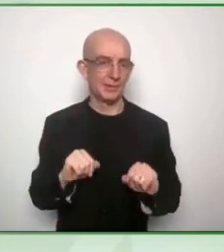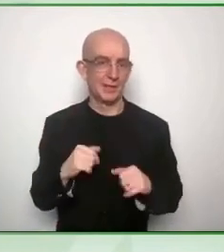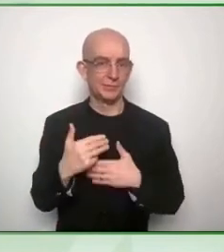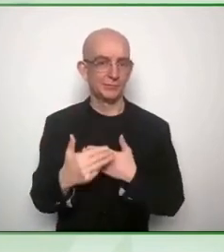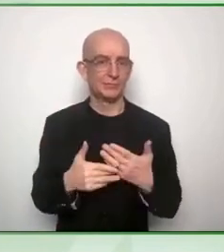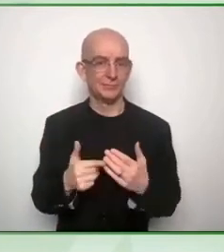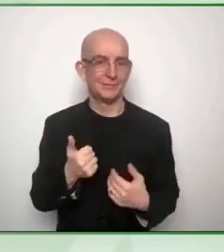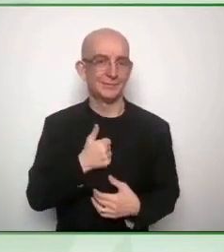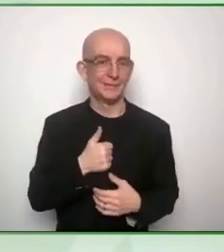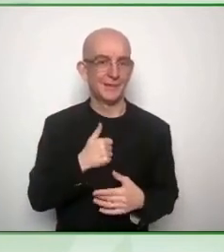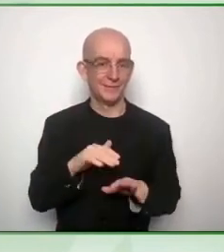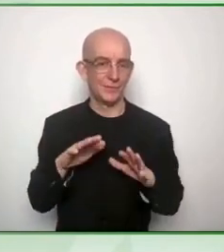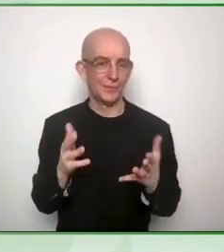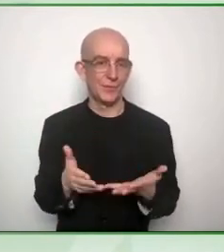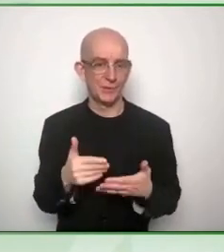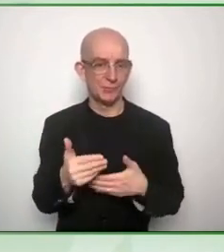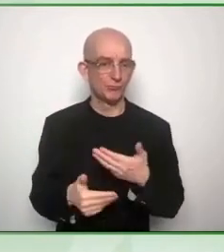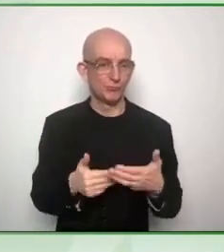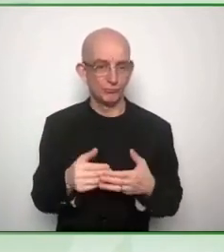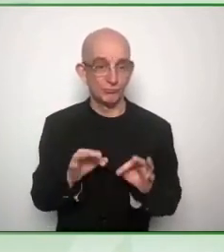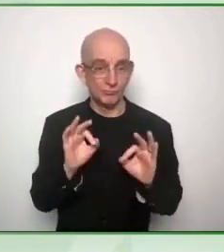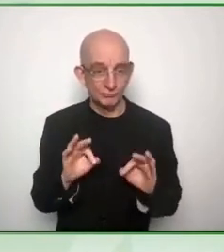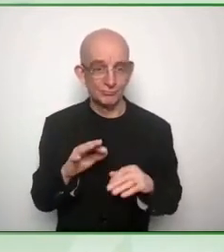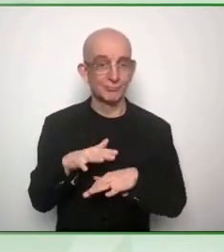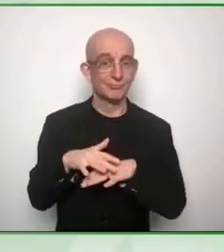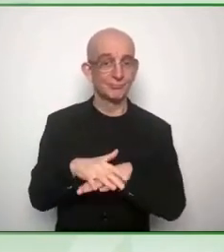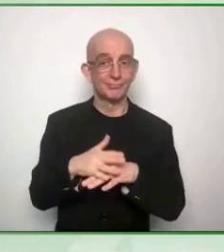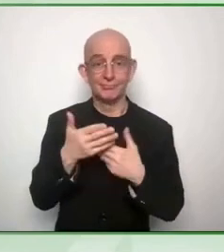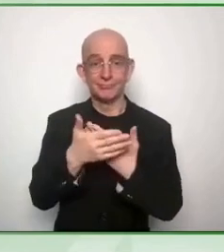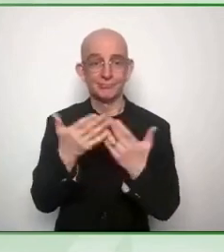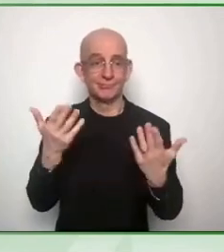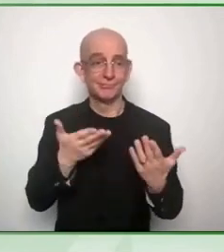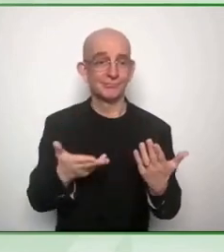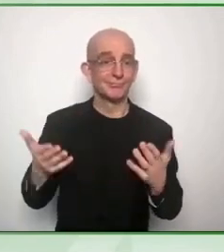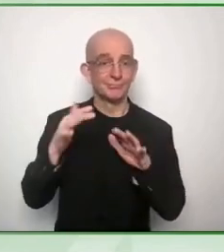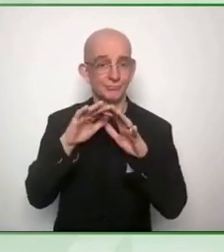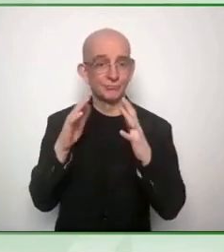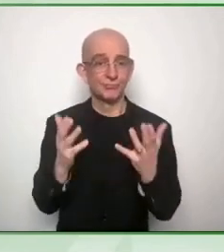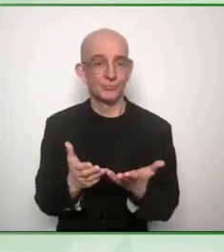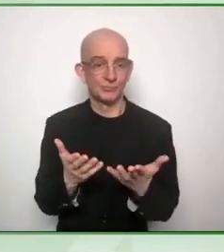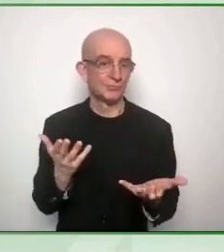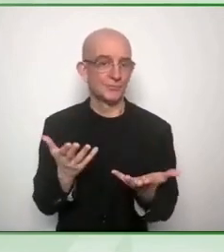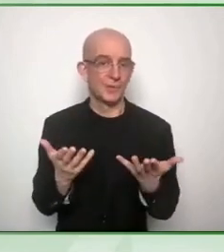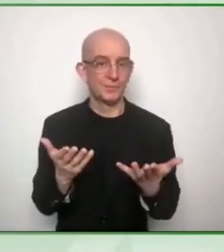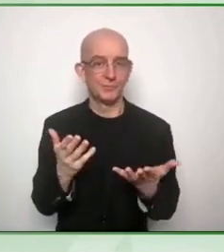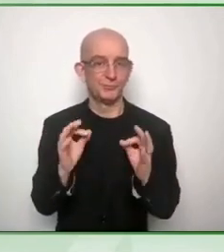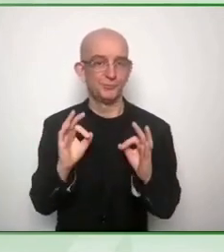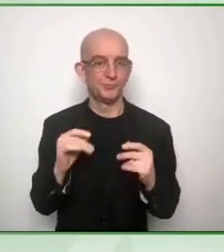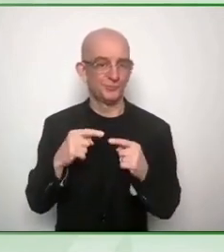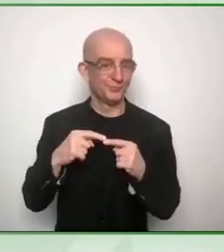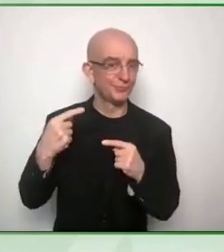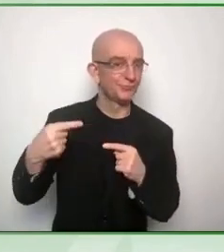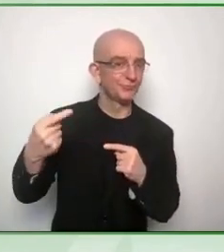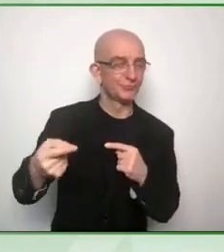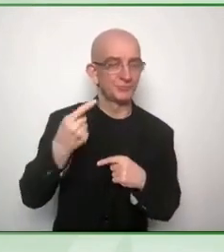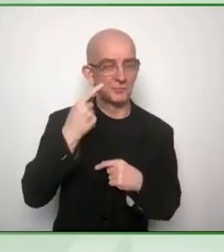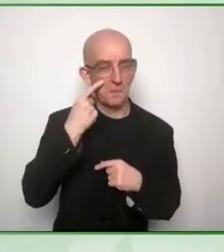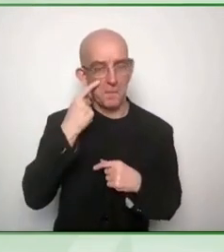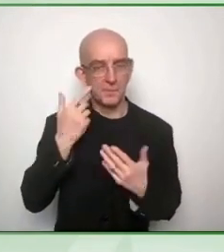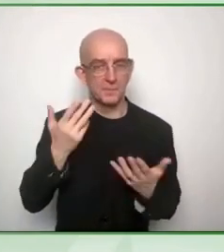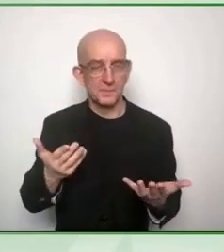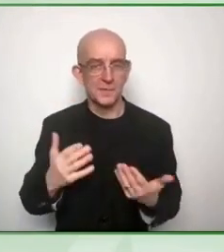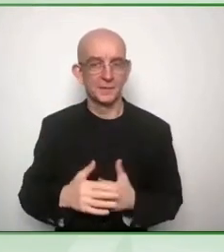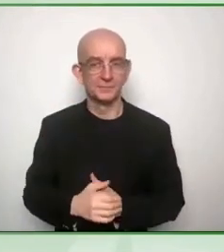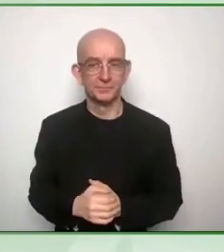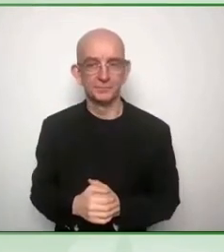this. There's so many people trying to achieve great things. I think if we all work together, we can achieve brilliant, brilliant things. All